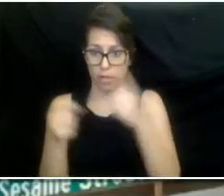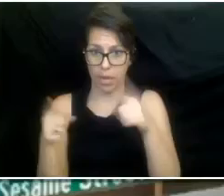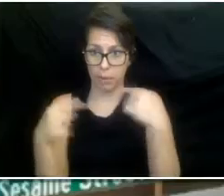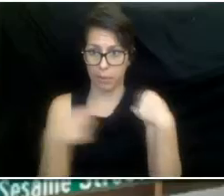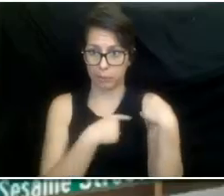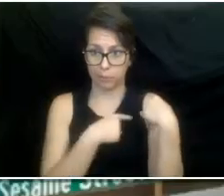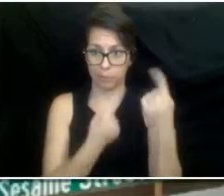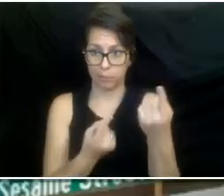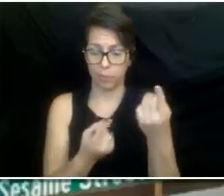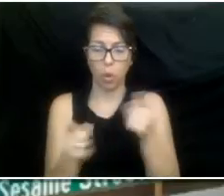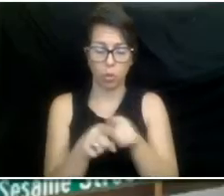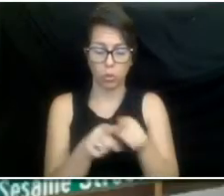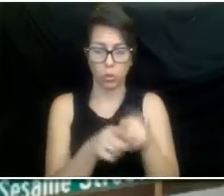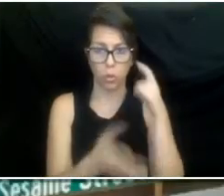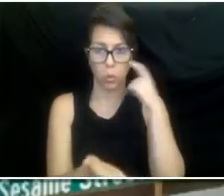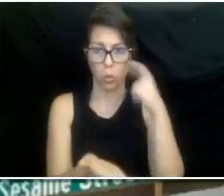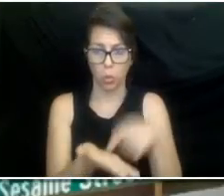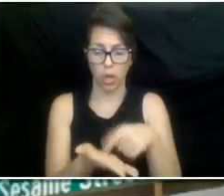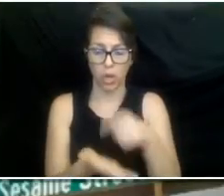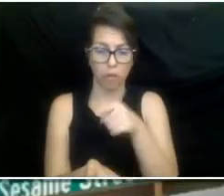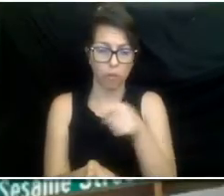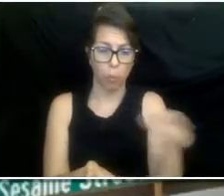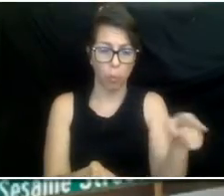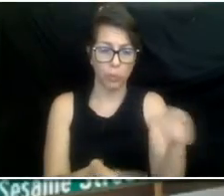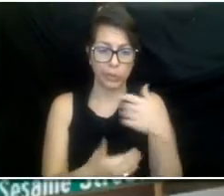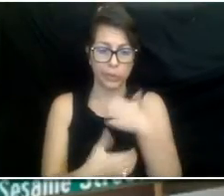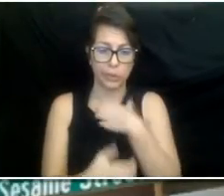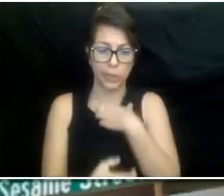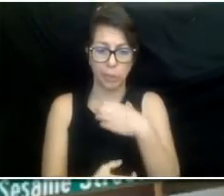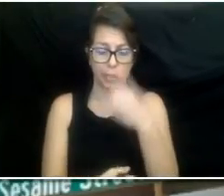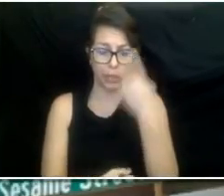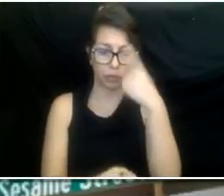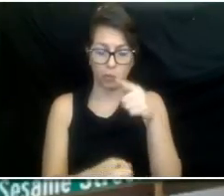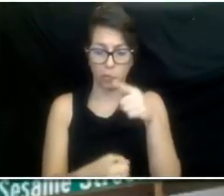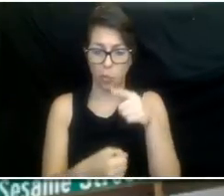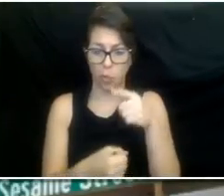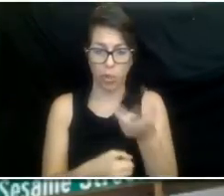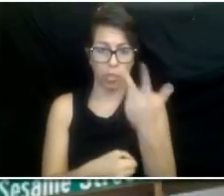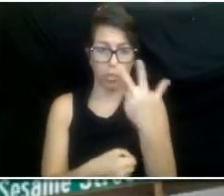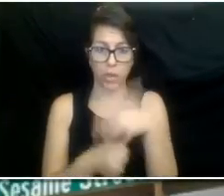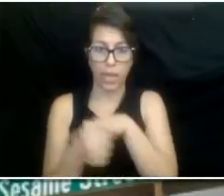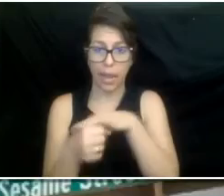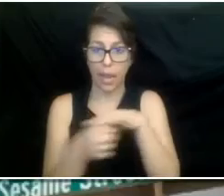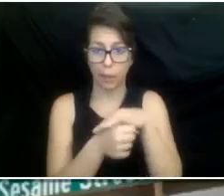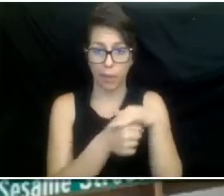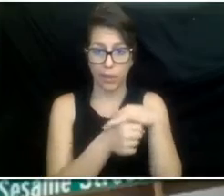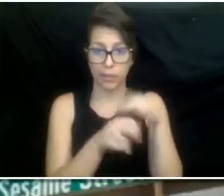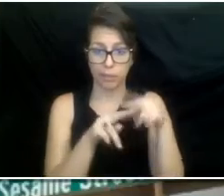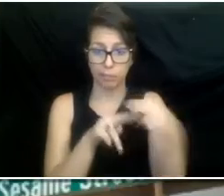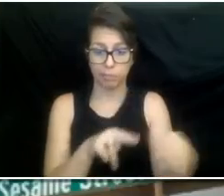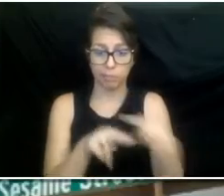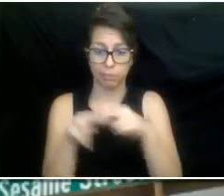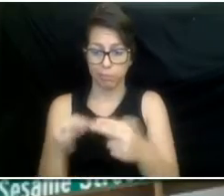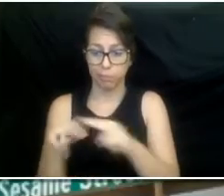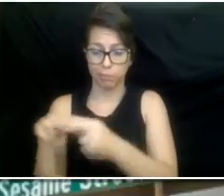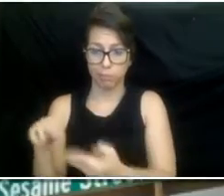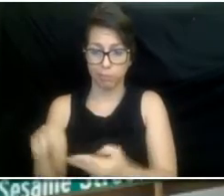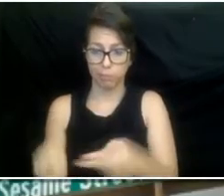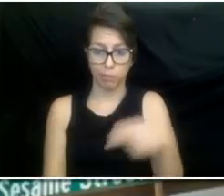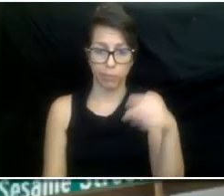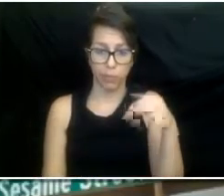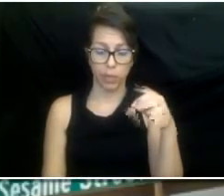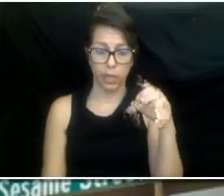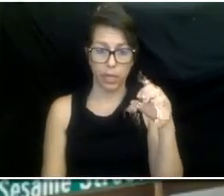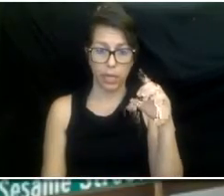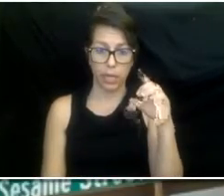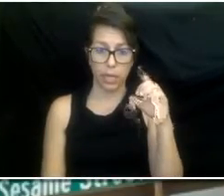down arrests are down H what we want to hear is that you recognize it and